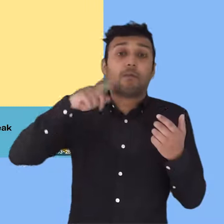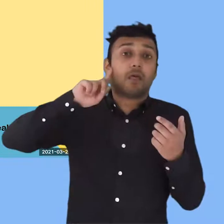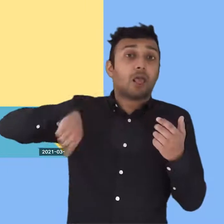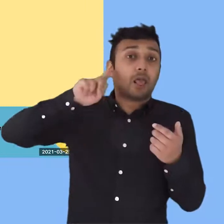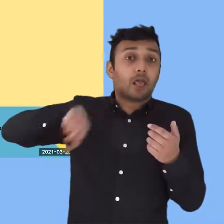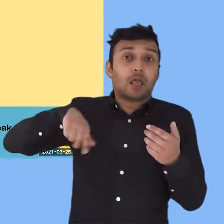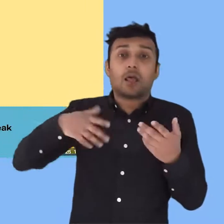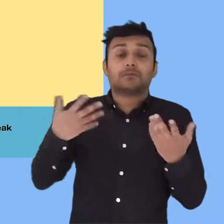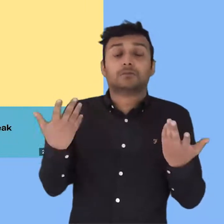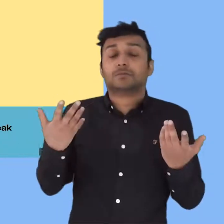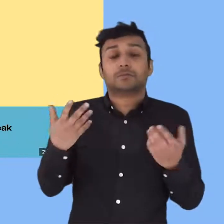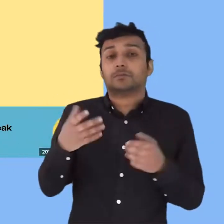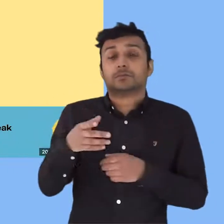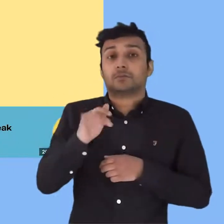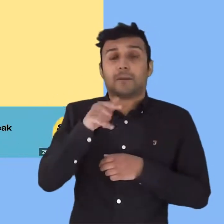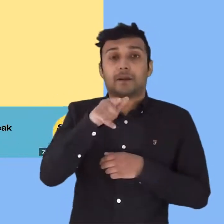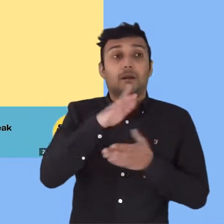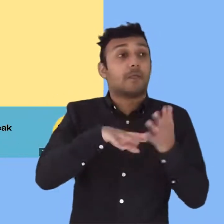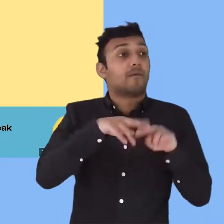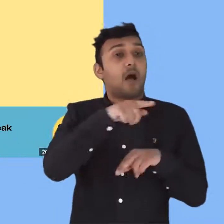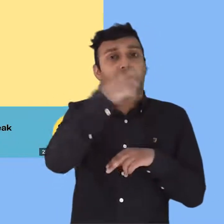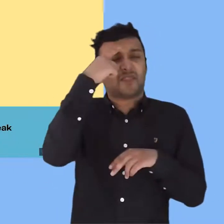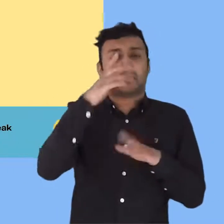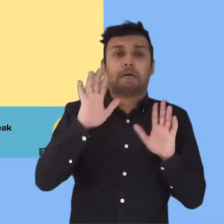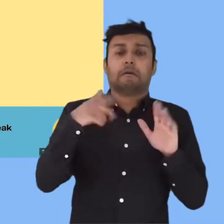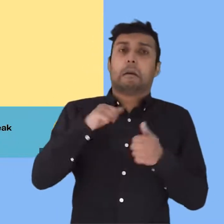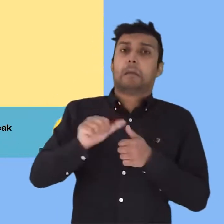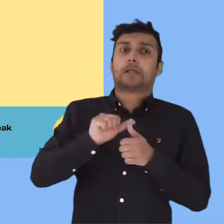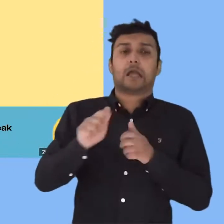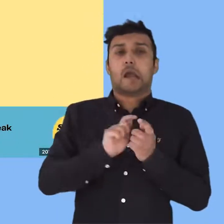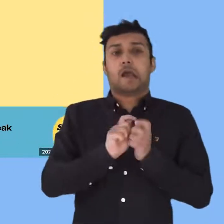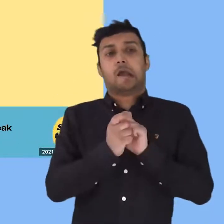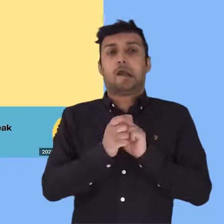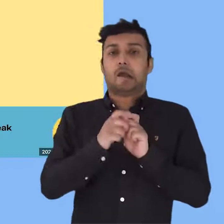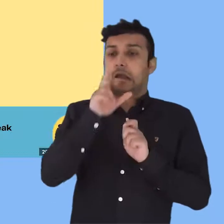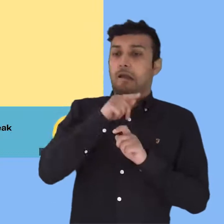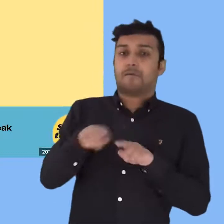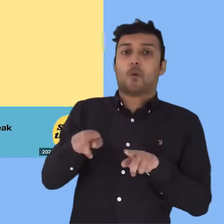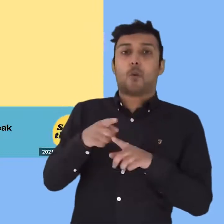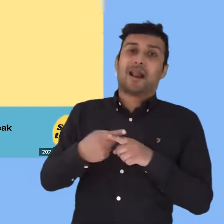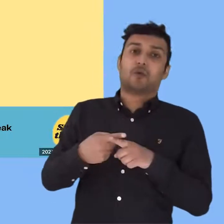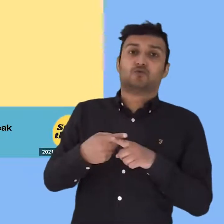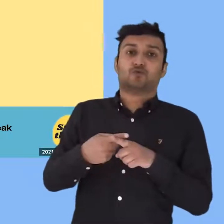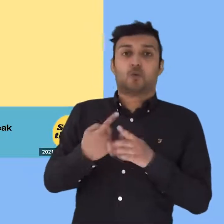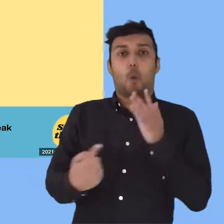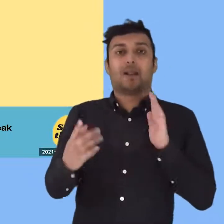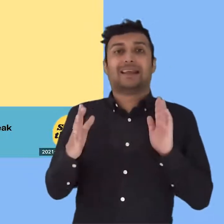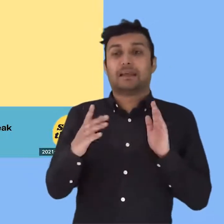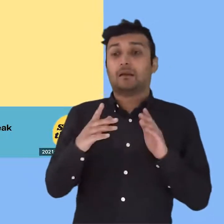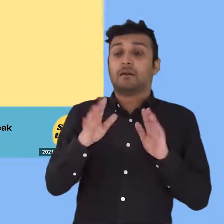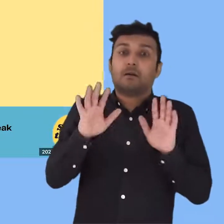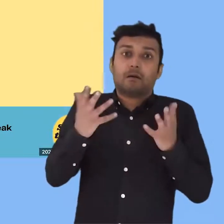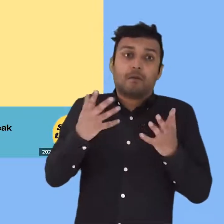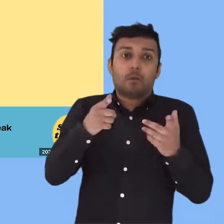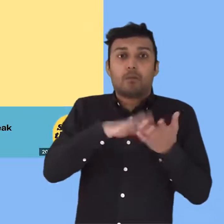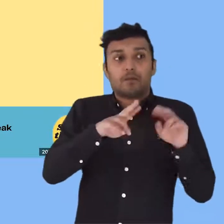from society around them, they just think the best thing to do for their children is to only speak English, and of course parents want to do the best for their children, but if we don't address